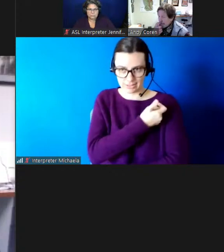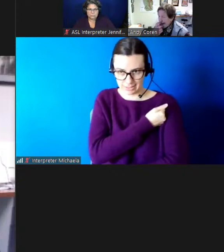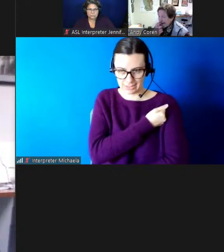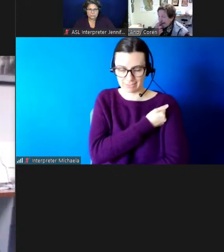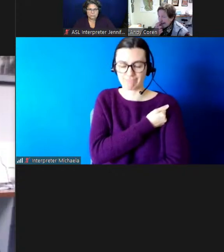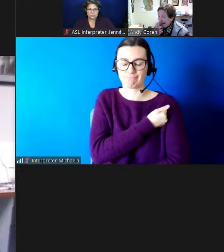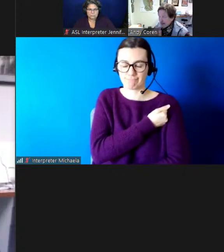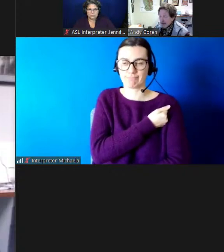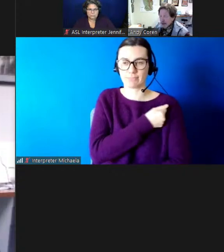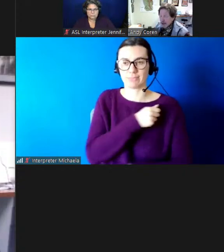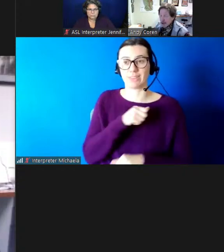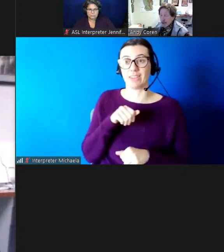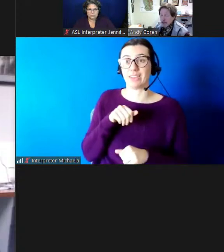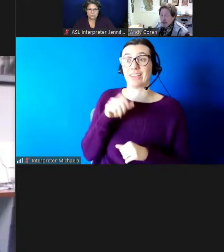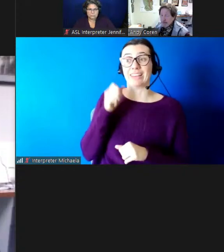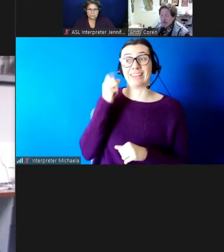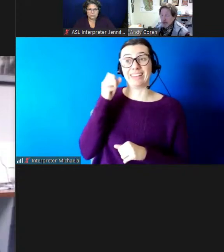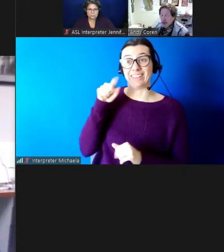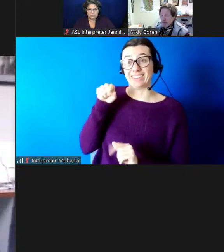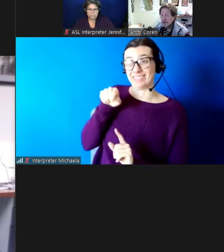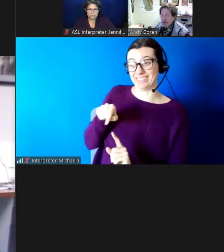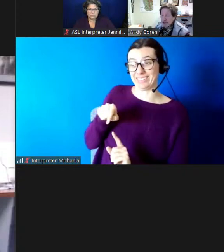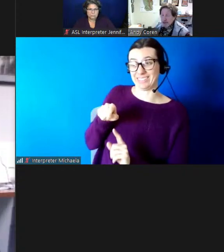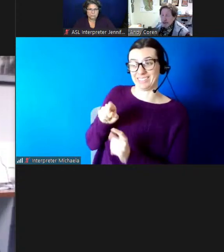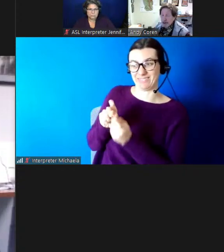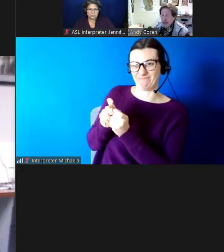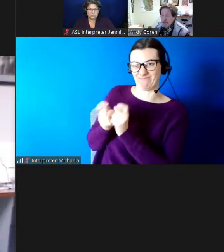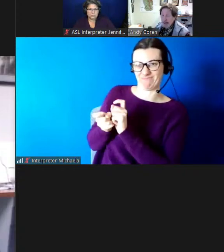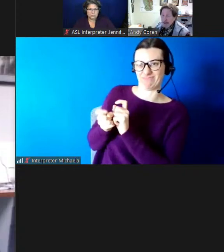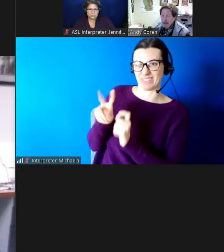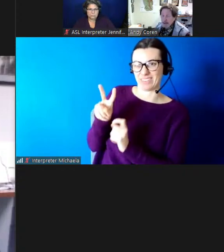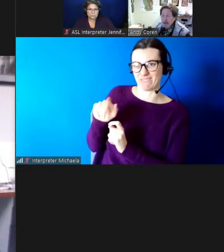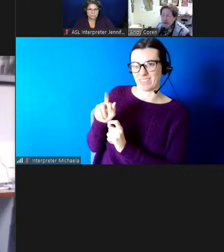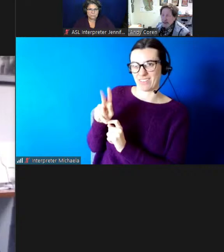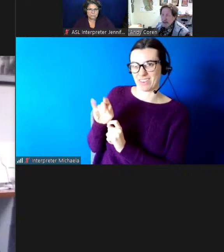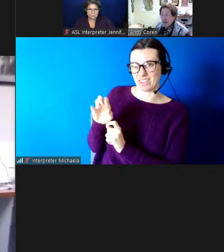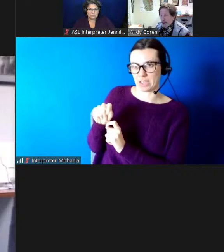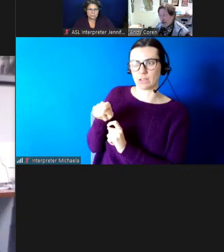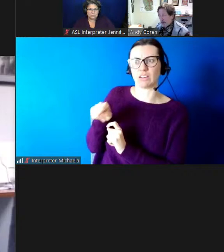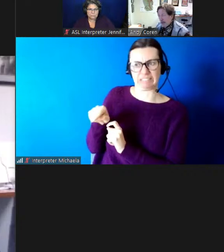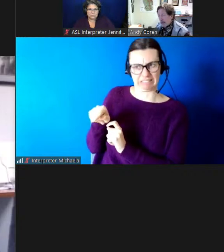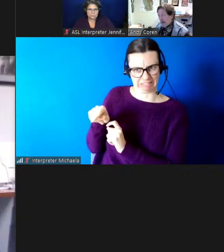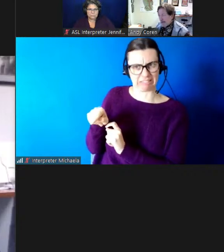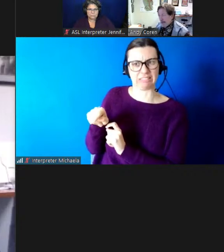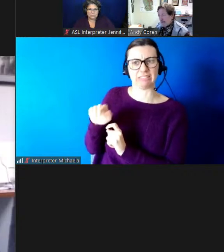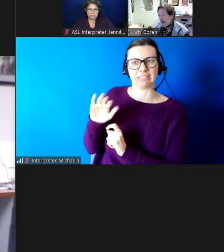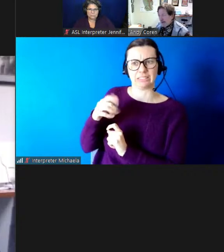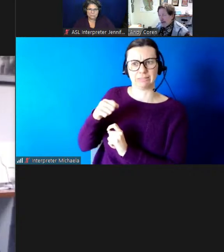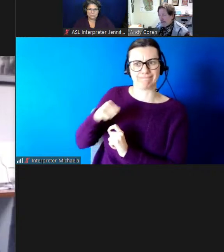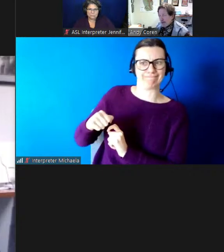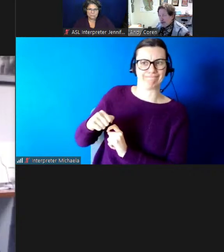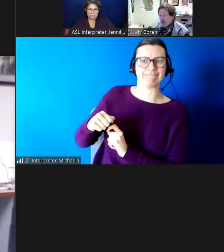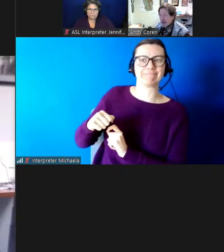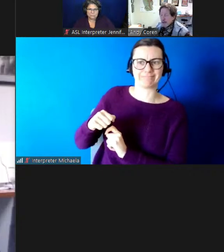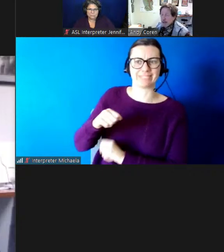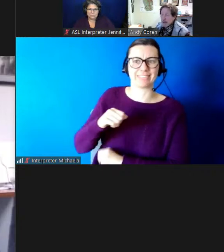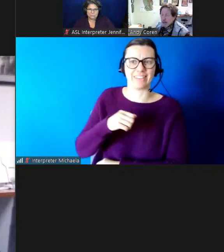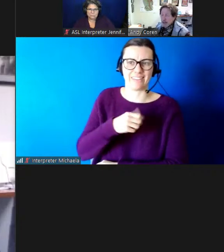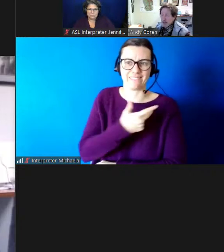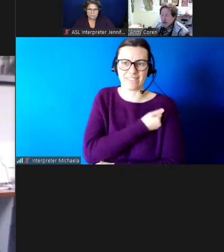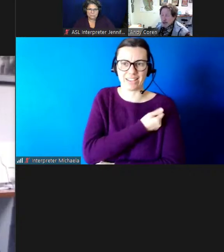this variant has shown some resistance to our vaccines, and we can only get around that if people get